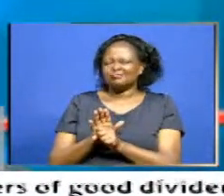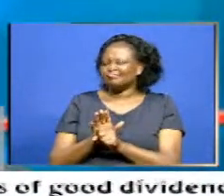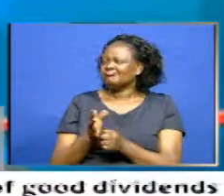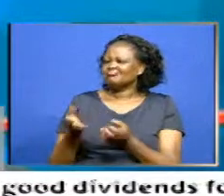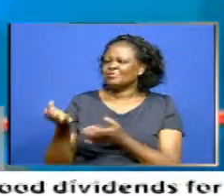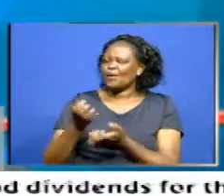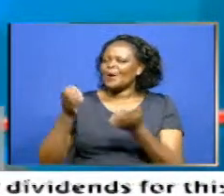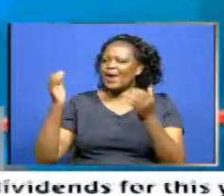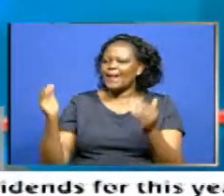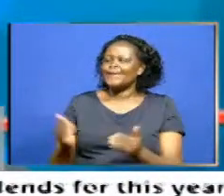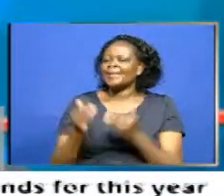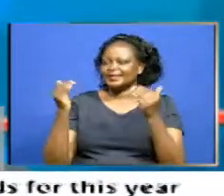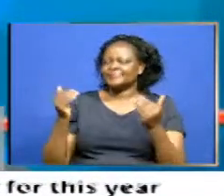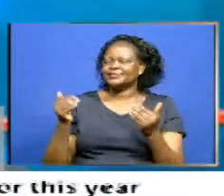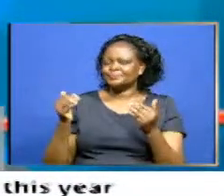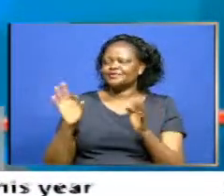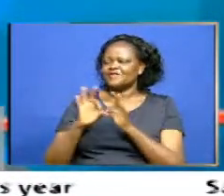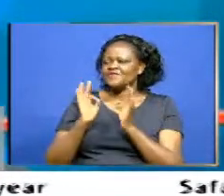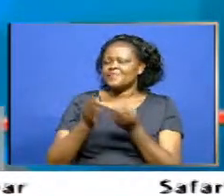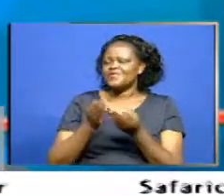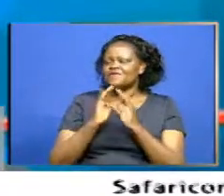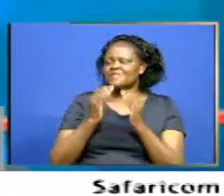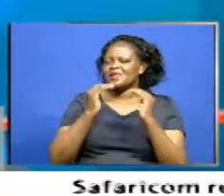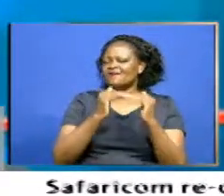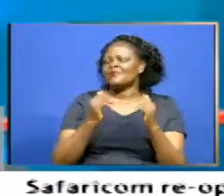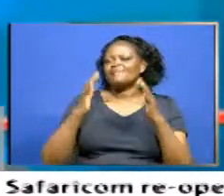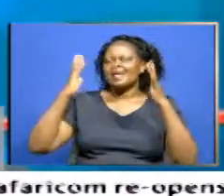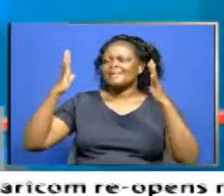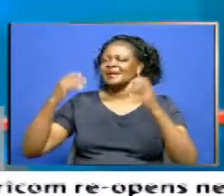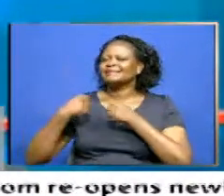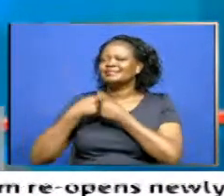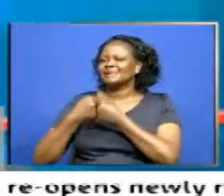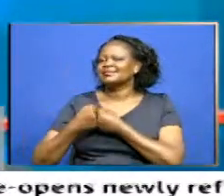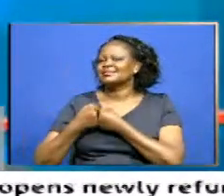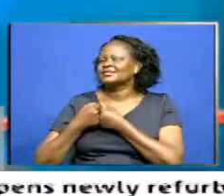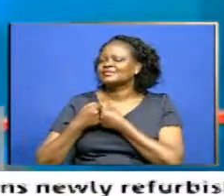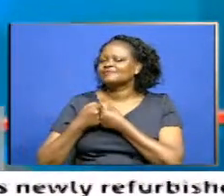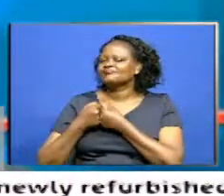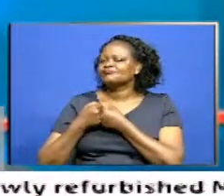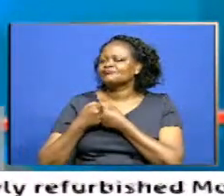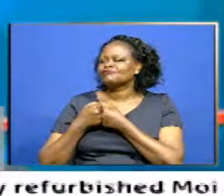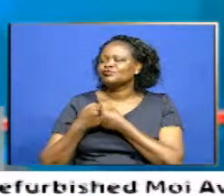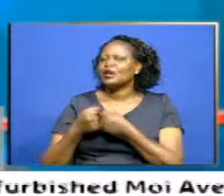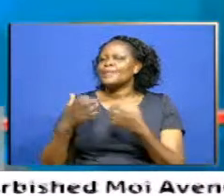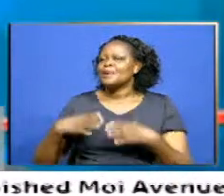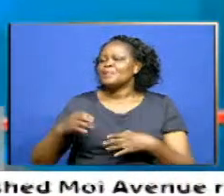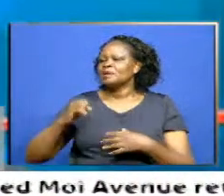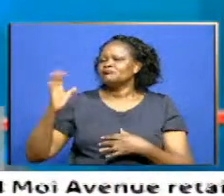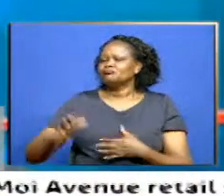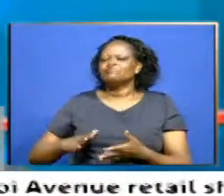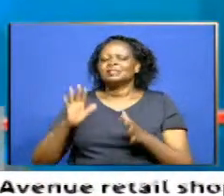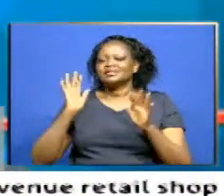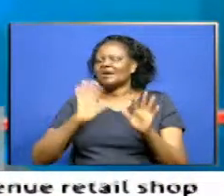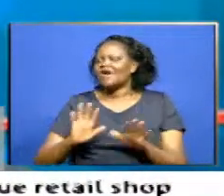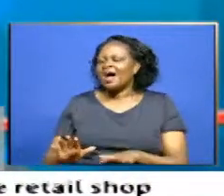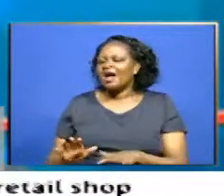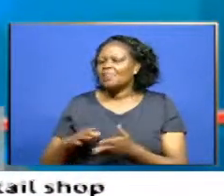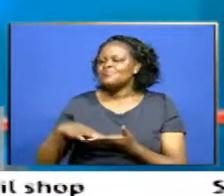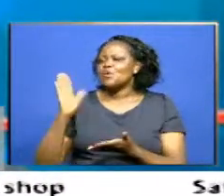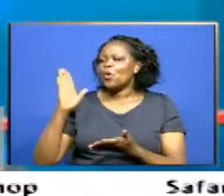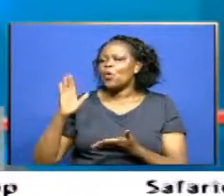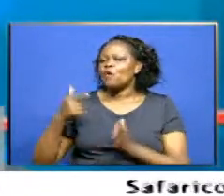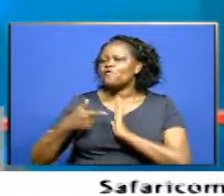impact at household level. So there's huge challenges at household level. People in the informal sector are suffering most. So, for example, when you look